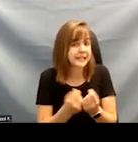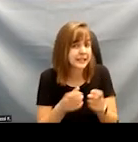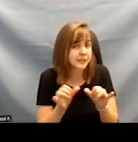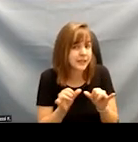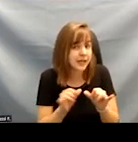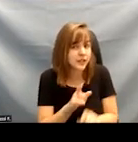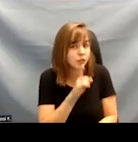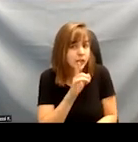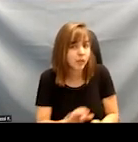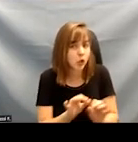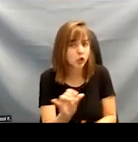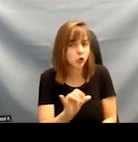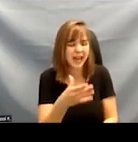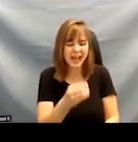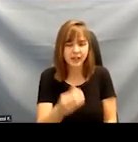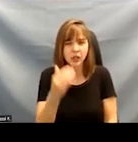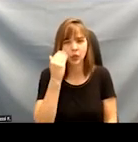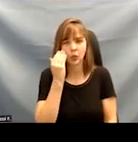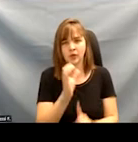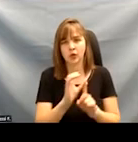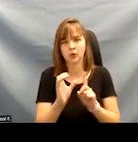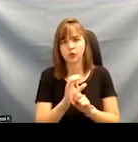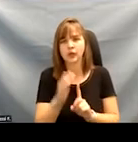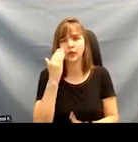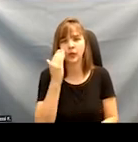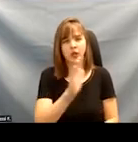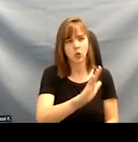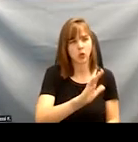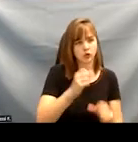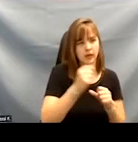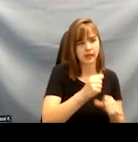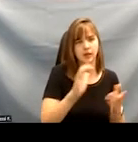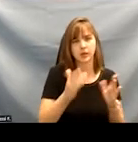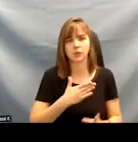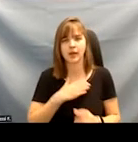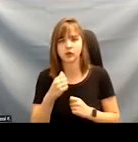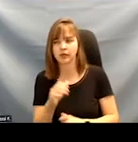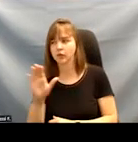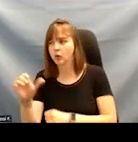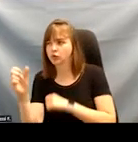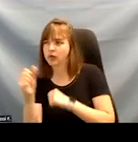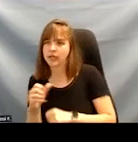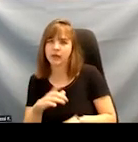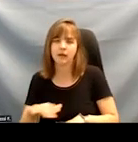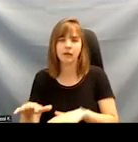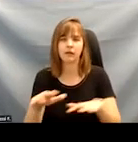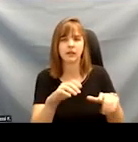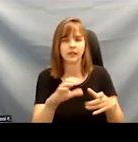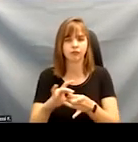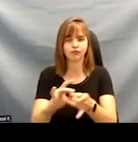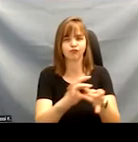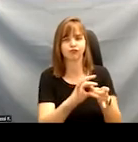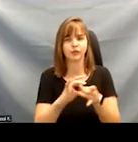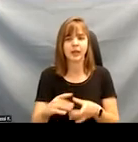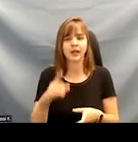works really well together and just knowing each other's strengths and focusing on that, I think is really important. And we have that locked down pretty well now.